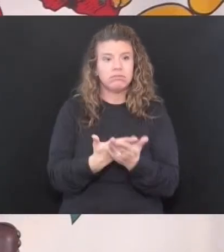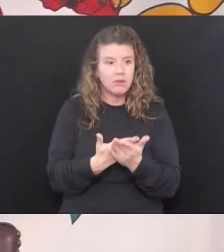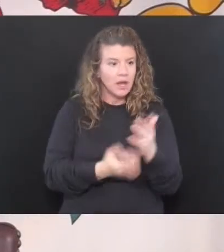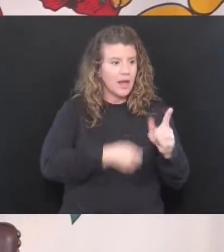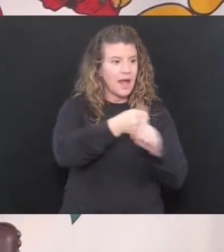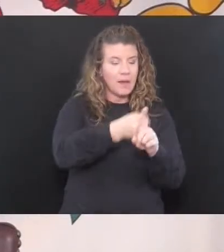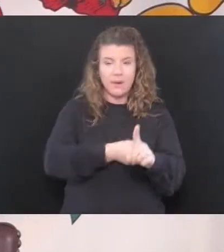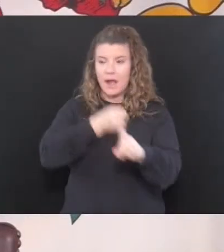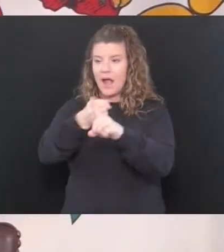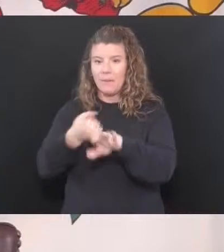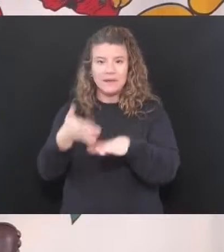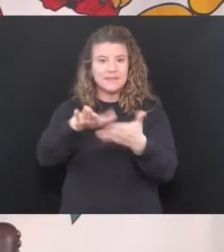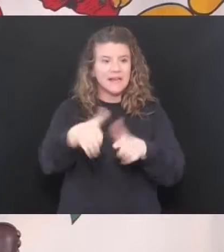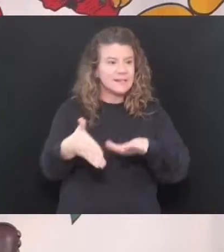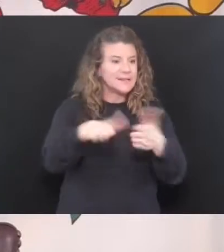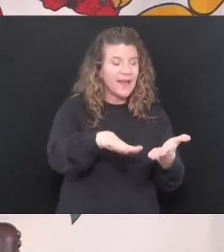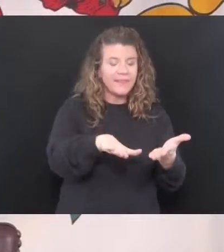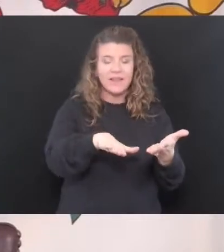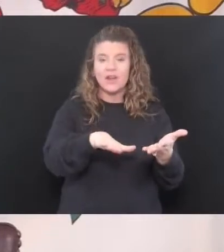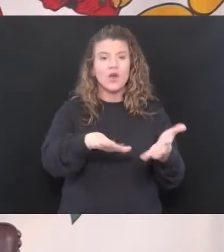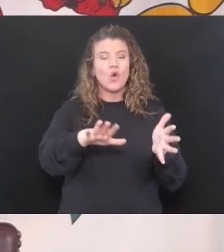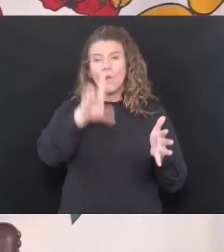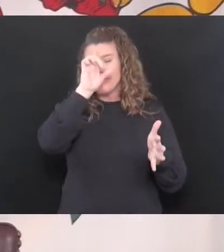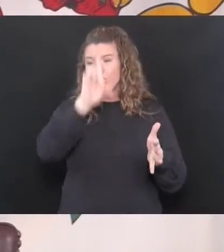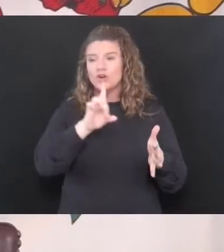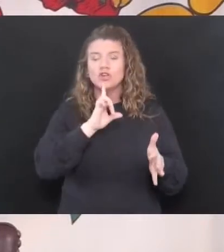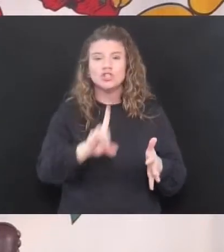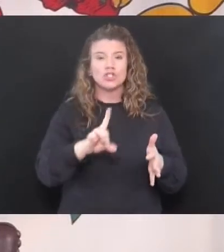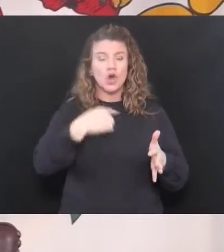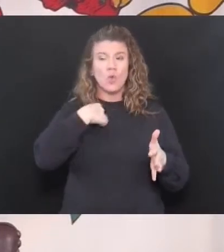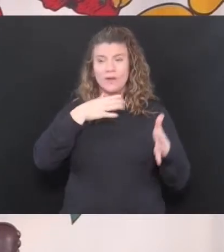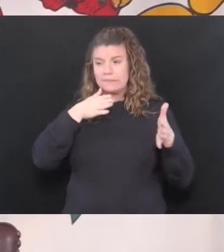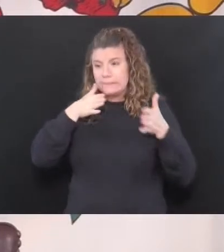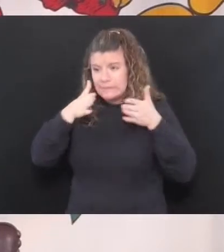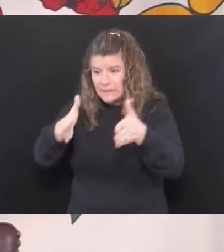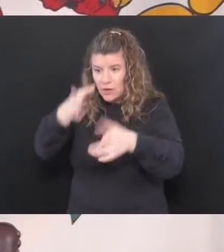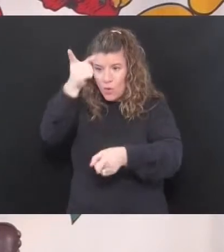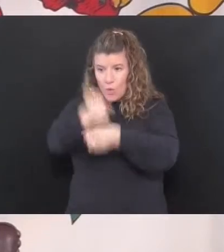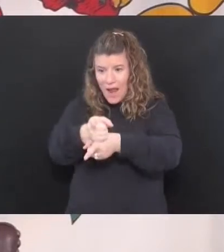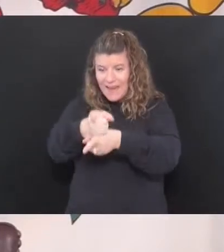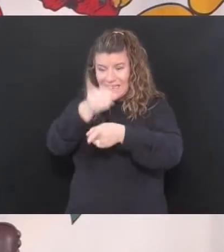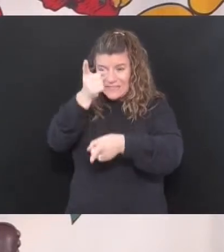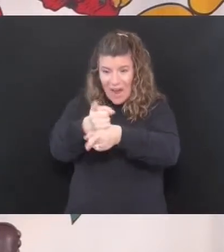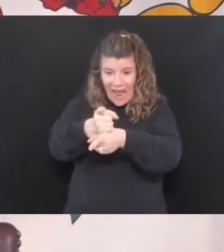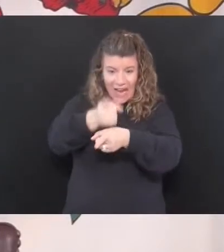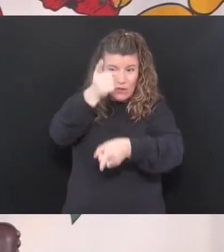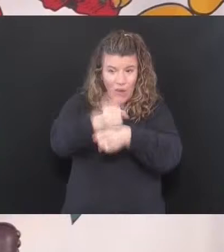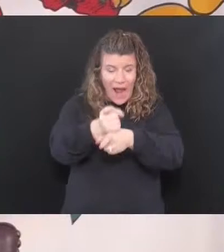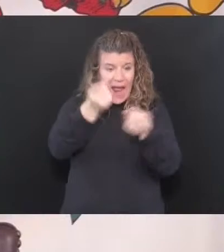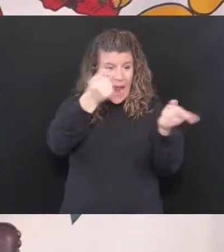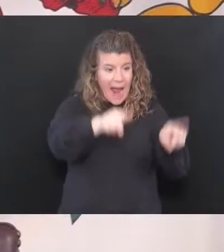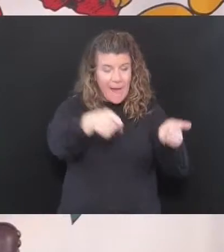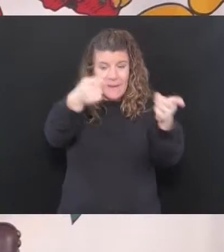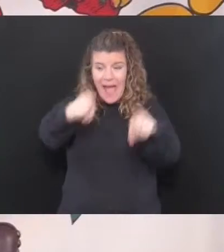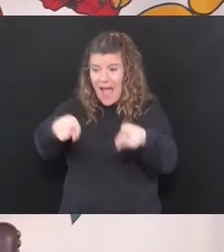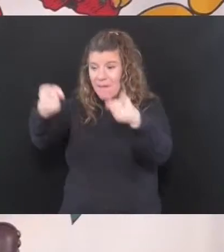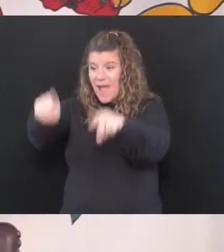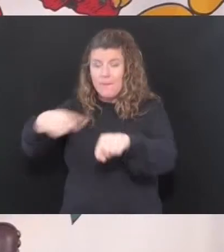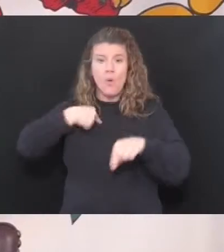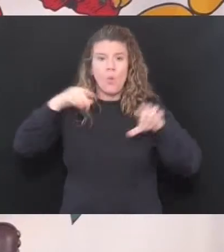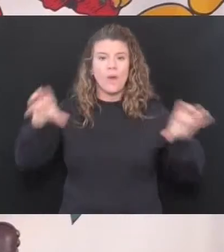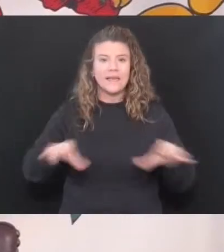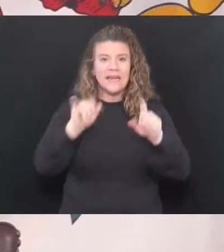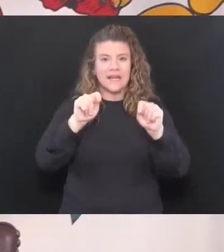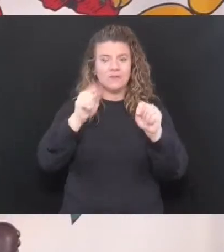and people dying. We absolutely went right down the path and boom, boom, boom, boom. We did it, and we did